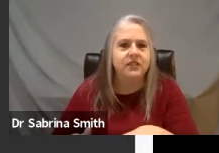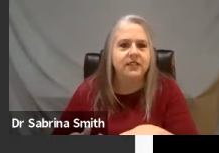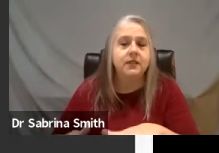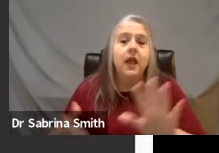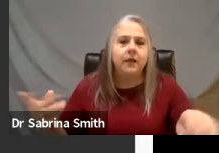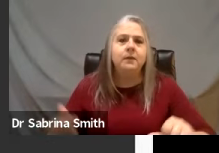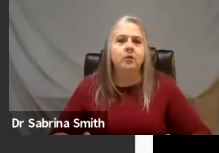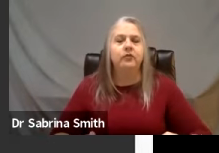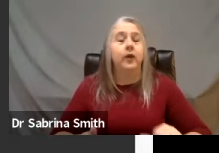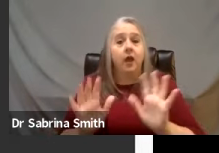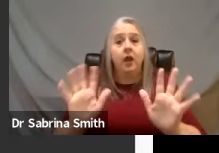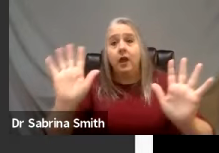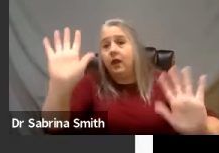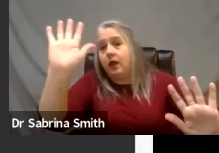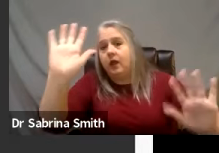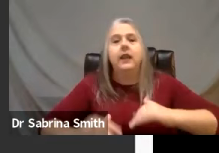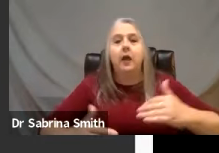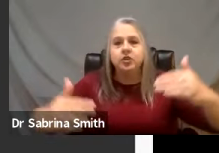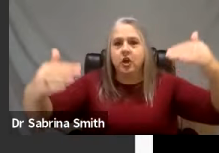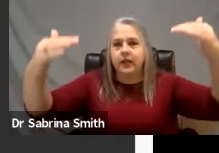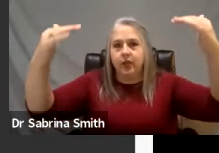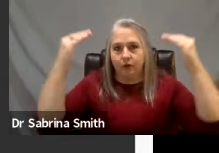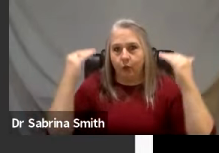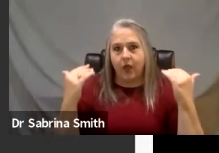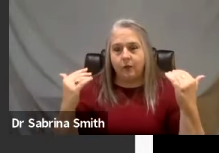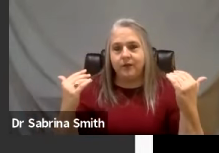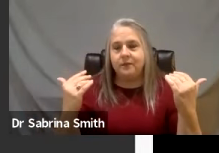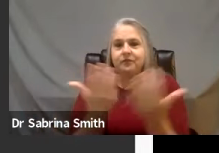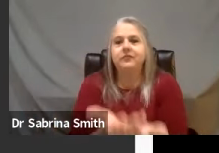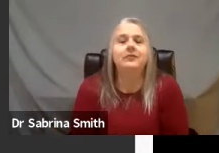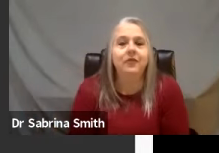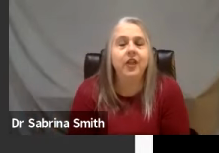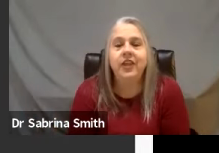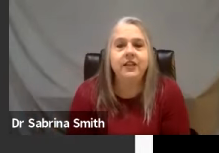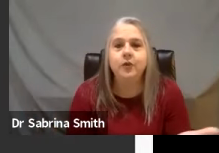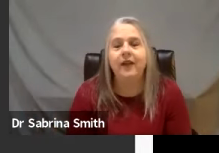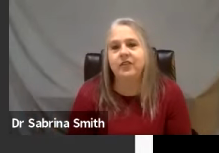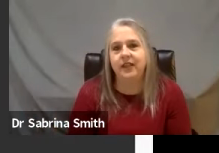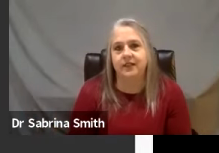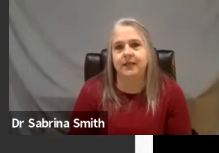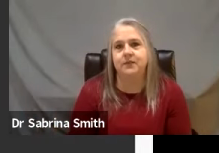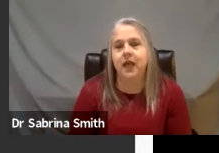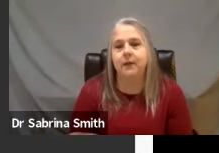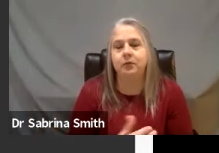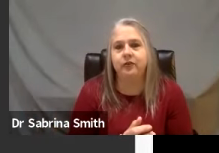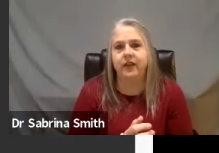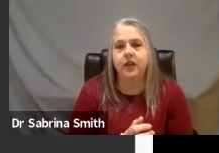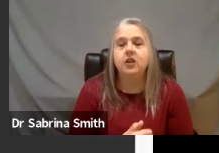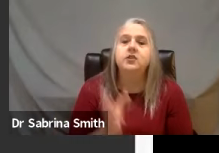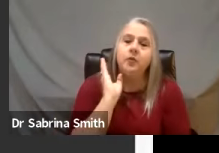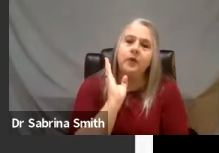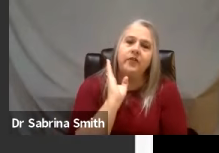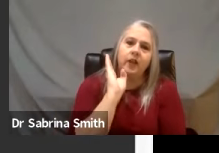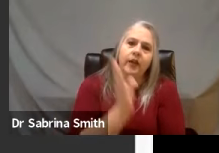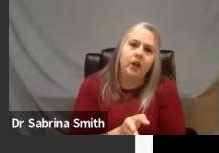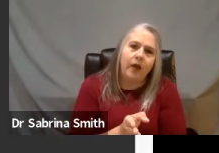some more details. I can be more fluent. Now we're starting to get overwhelmed, and you can't do everything at the same time and improve it. So